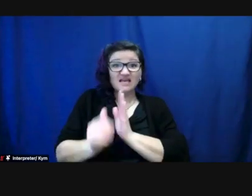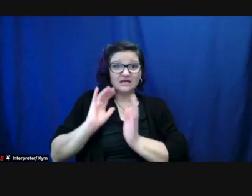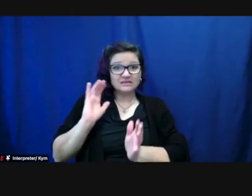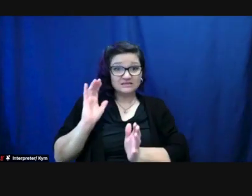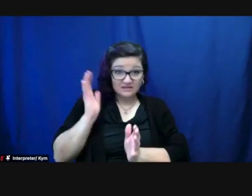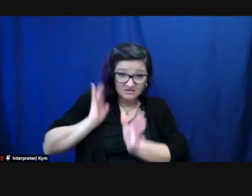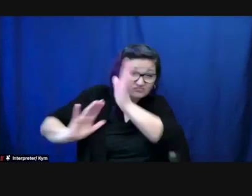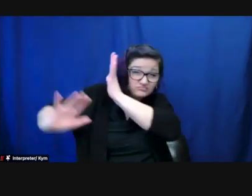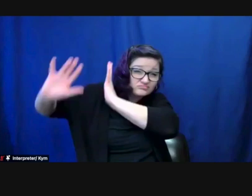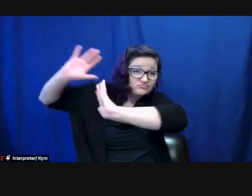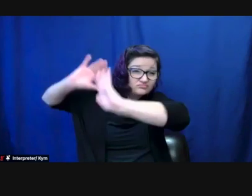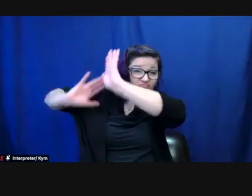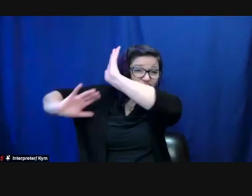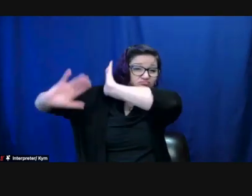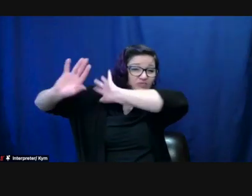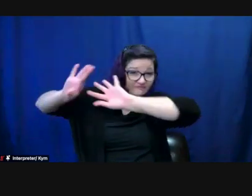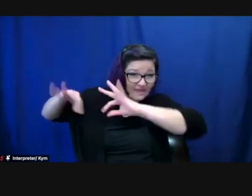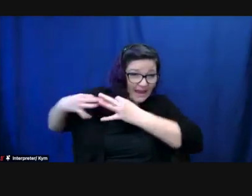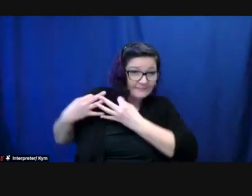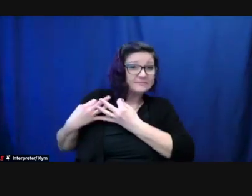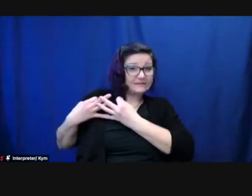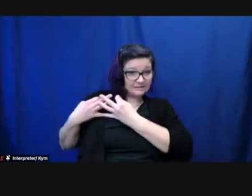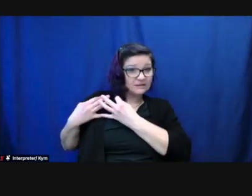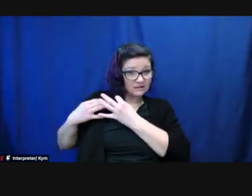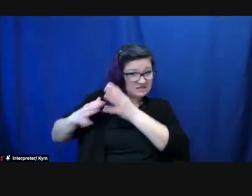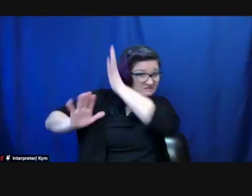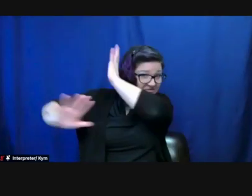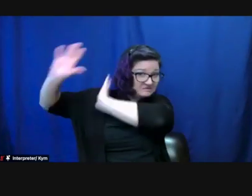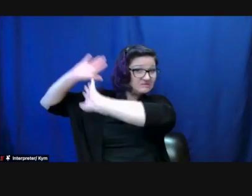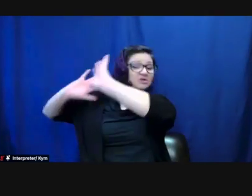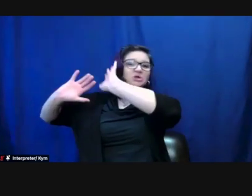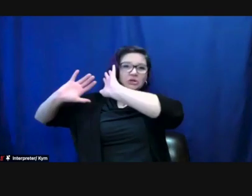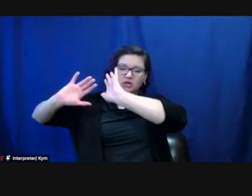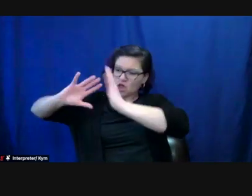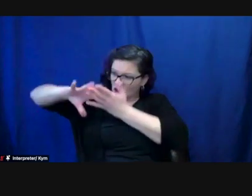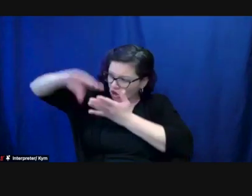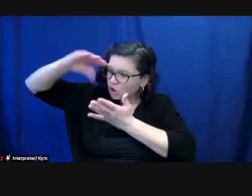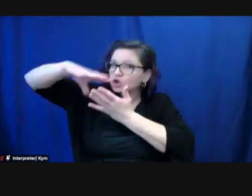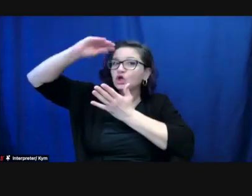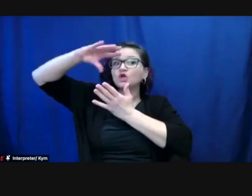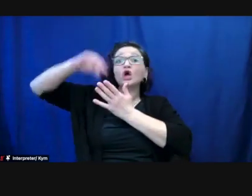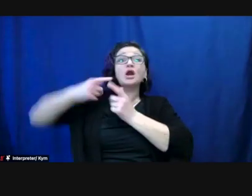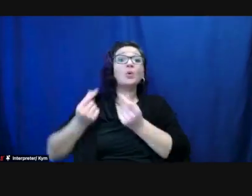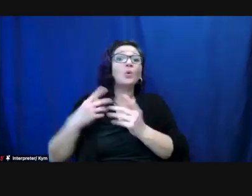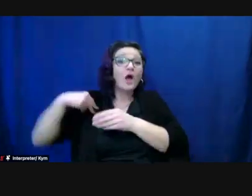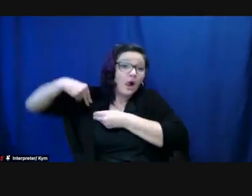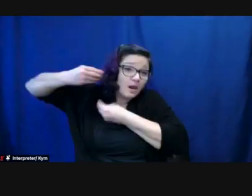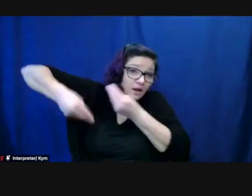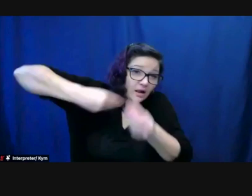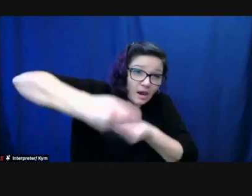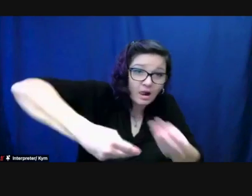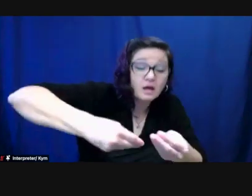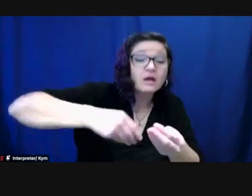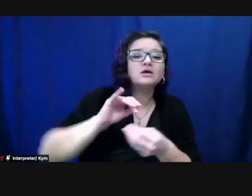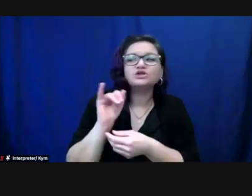from Africa learned to do. So Charleston, if you ever get a chance to go, you